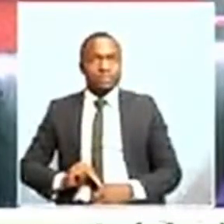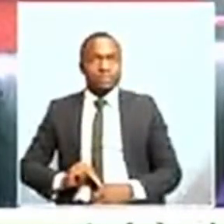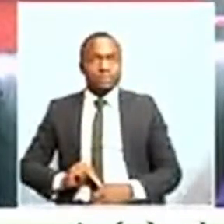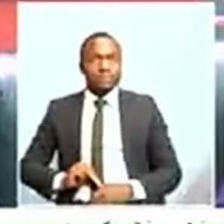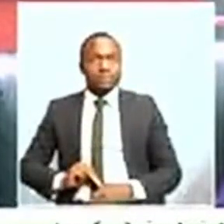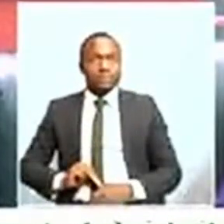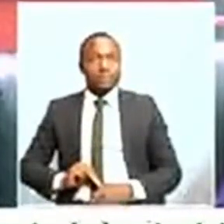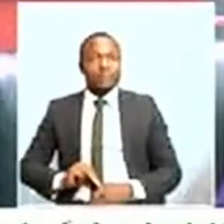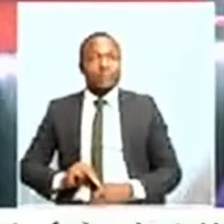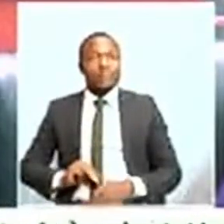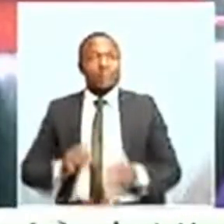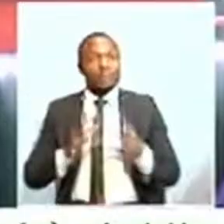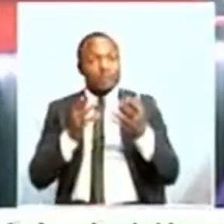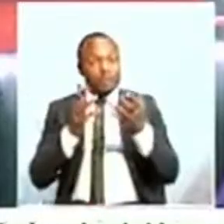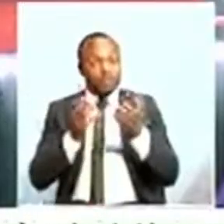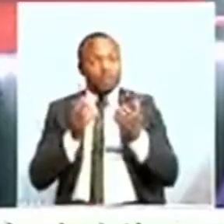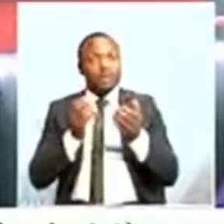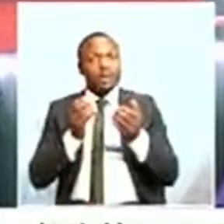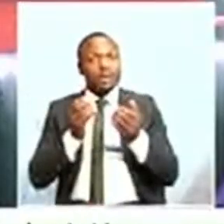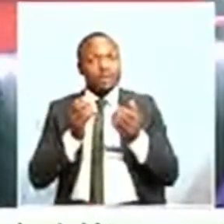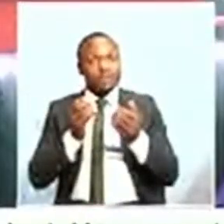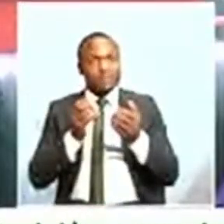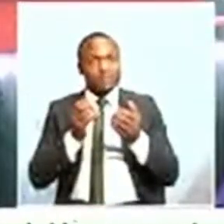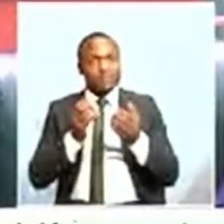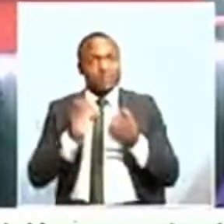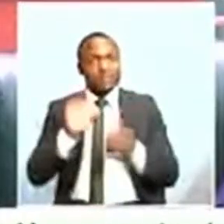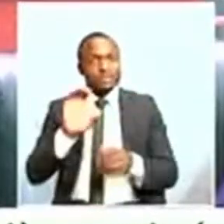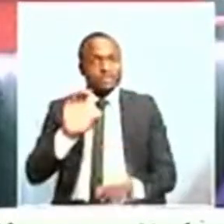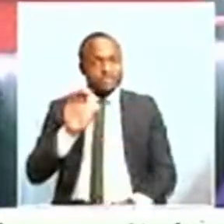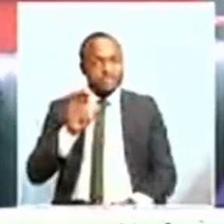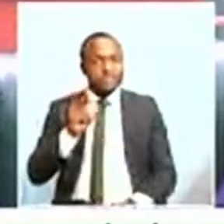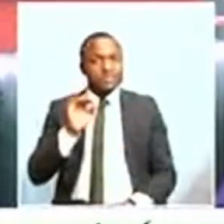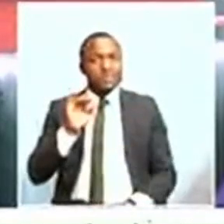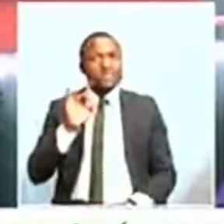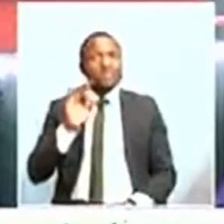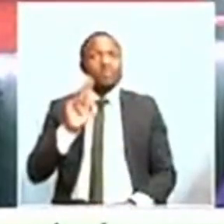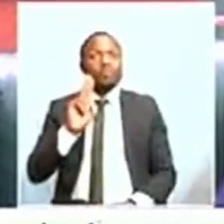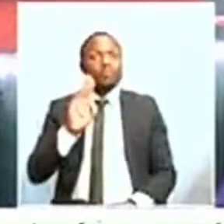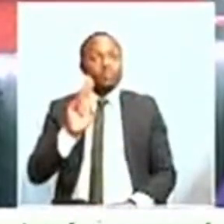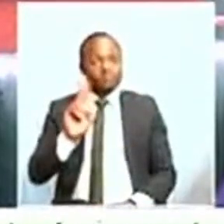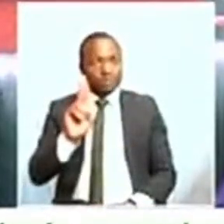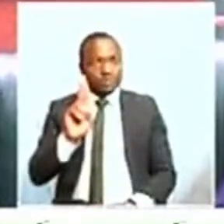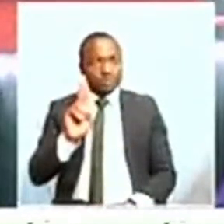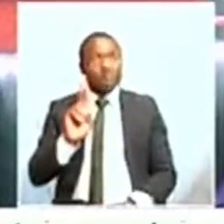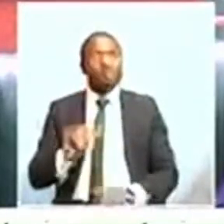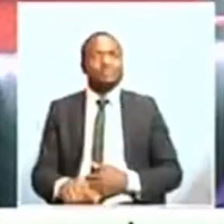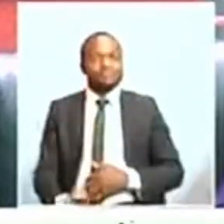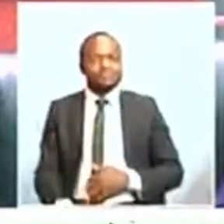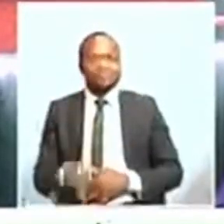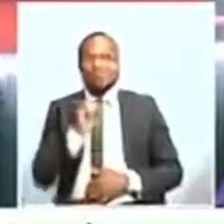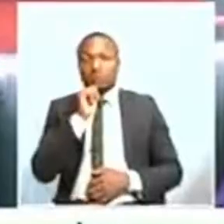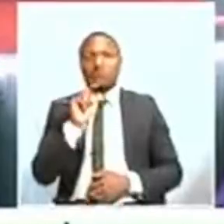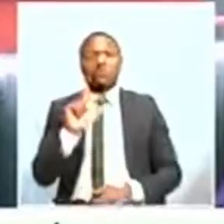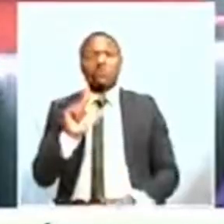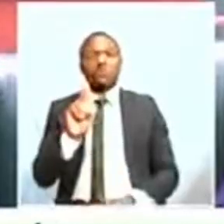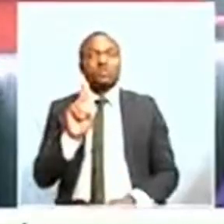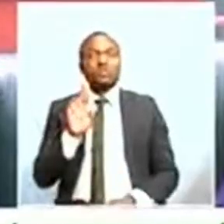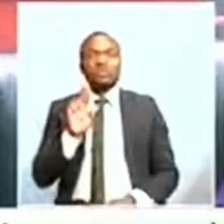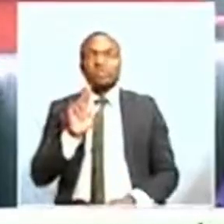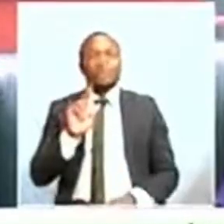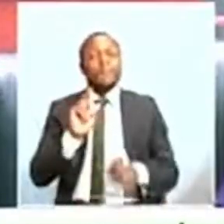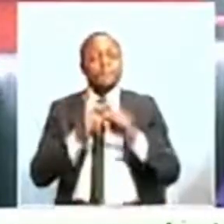I want to differentiate whether it's Chifubu. Yes, Chifubu, not Lufubu,